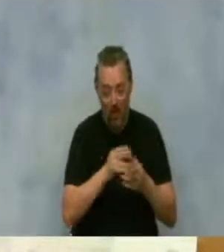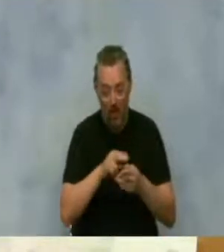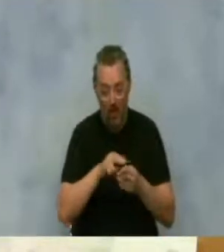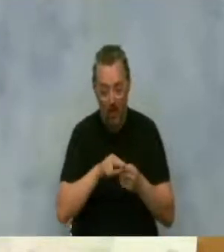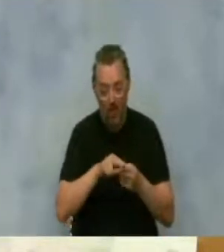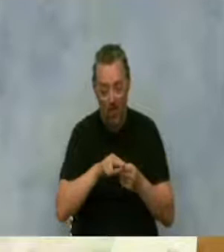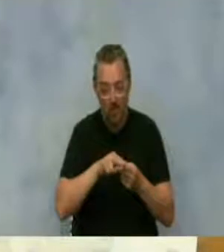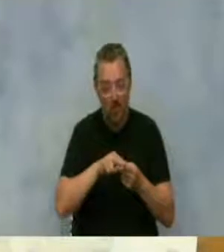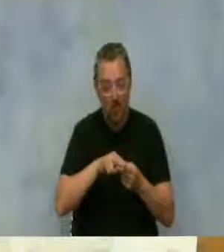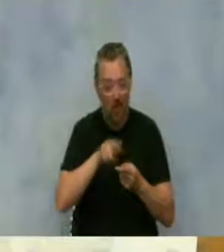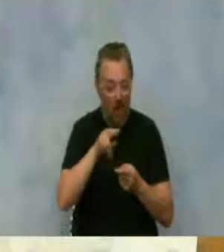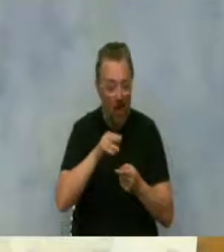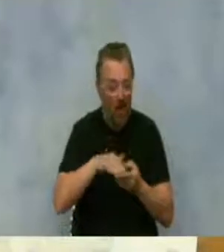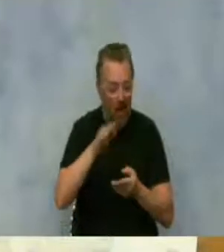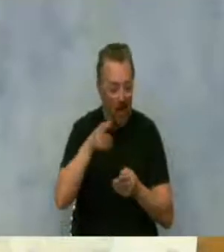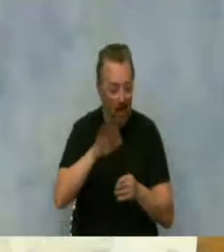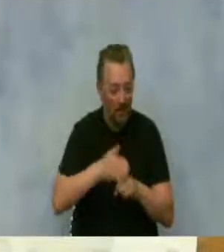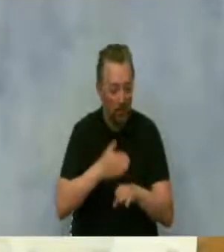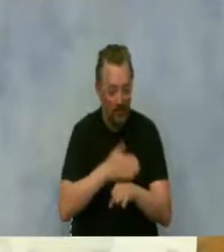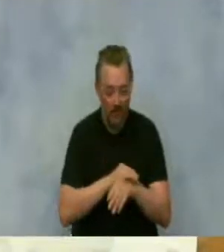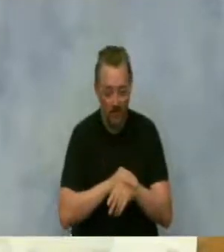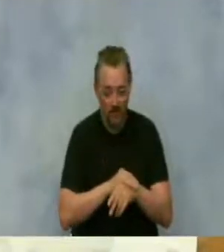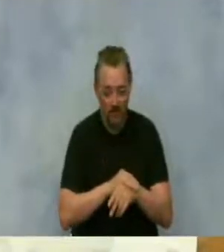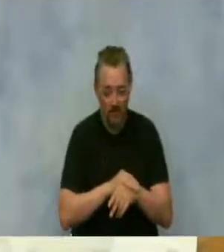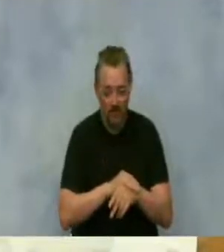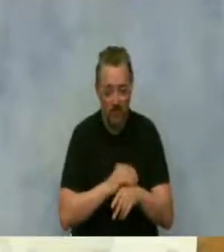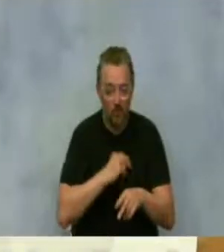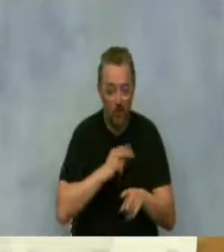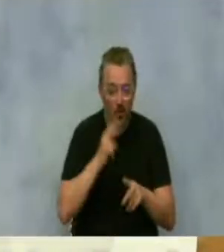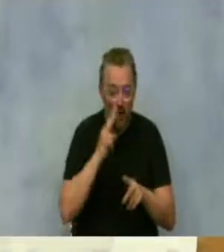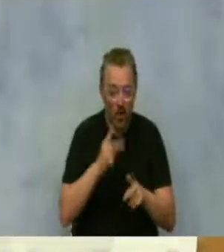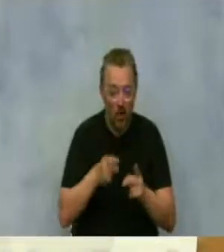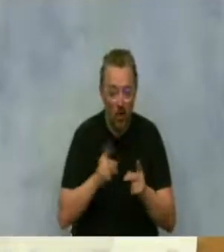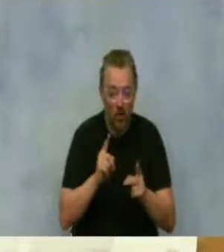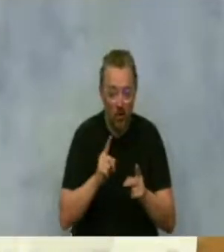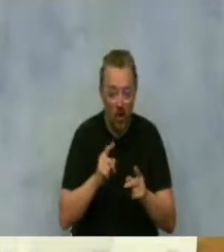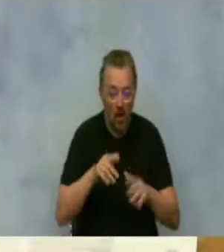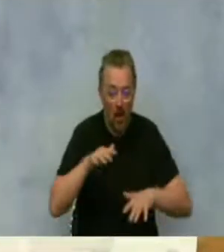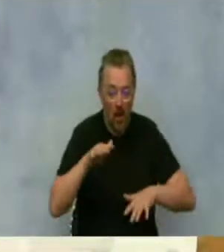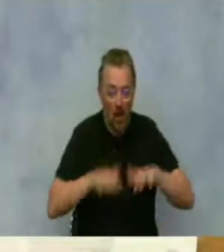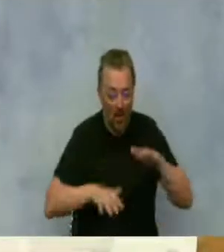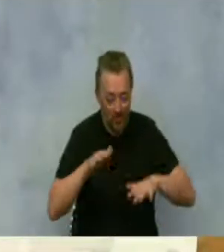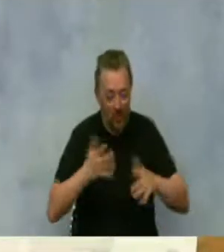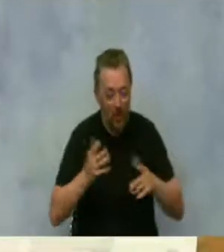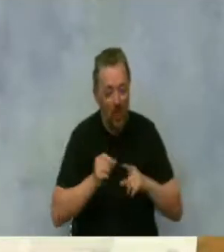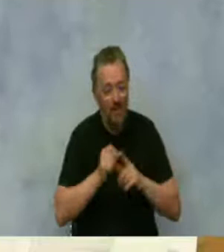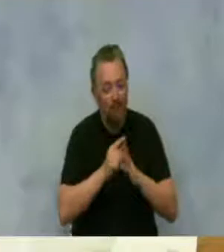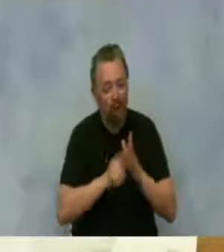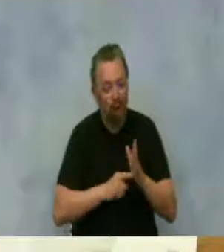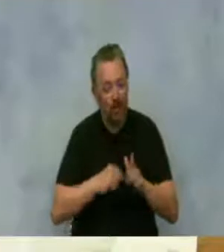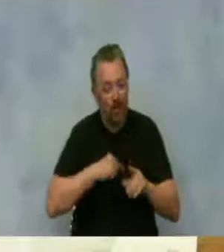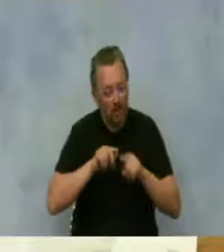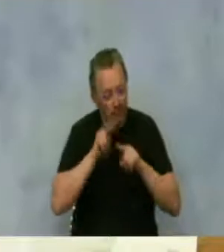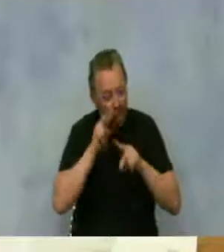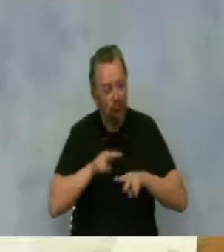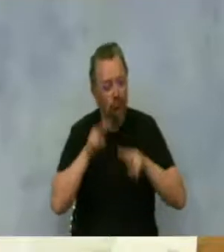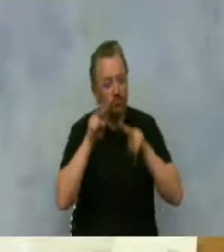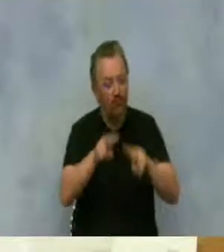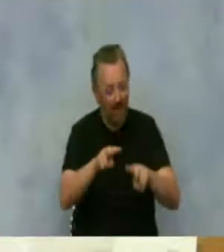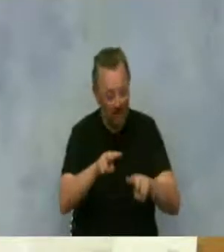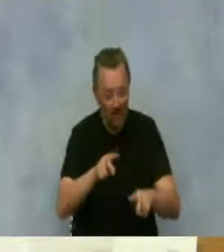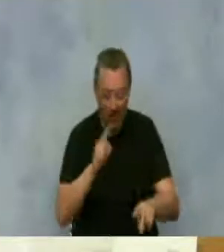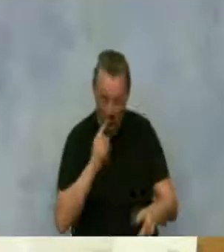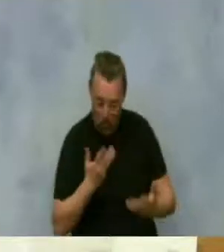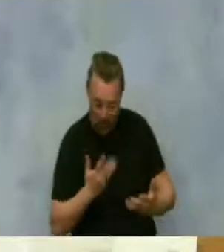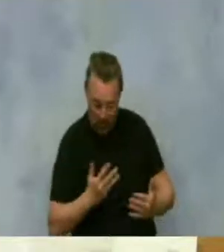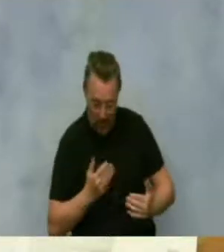council-wide figure. We look at the average and the projected annual average for the resource, and looking at the figures to